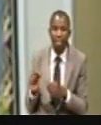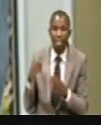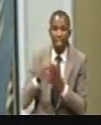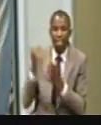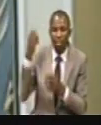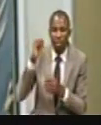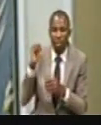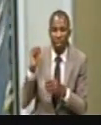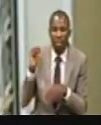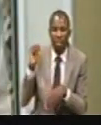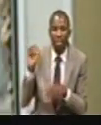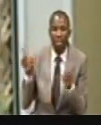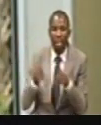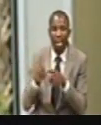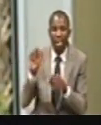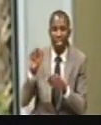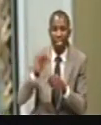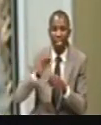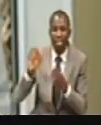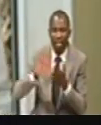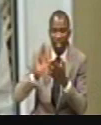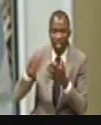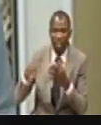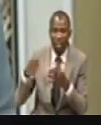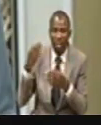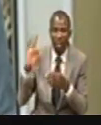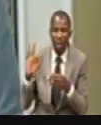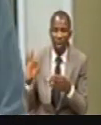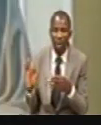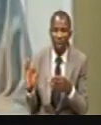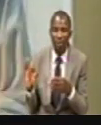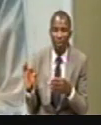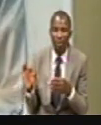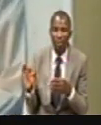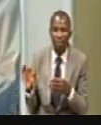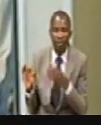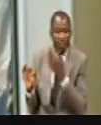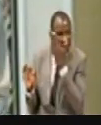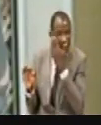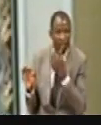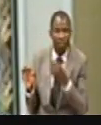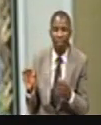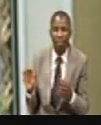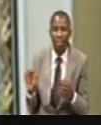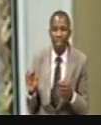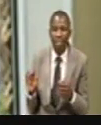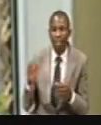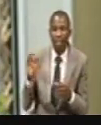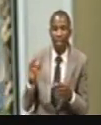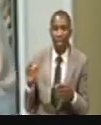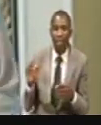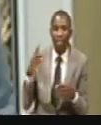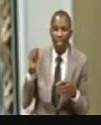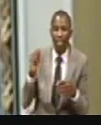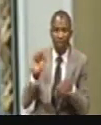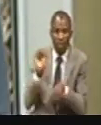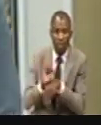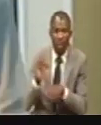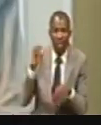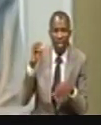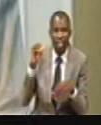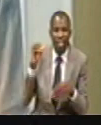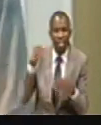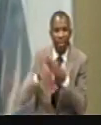2016 on my right leg. In my right leg, the pain was as a result of the boot that was given to me when I was working in a